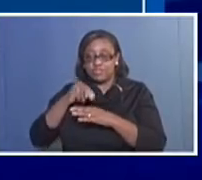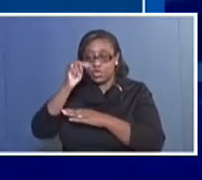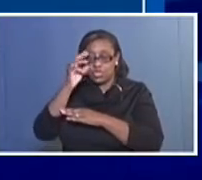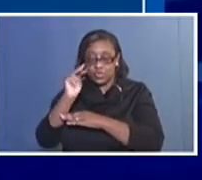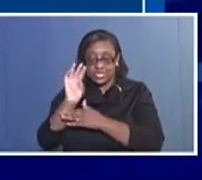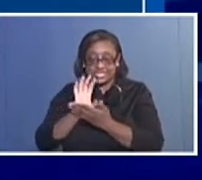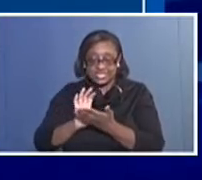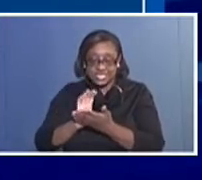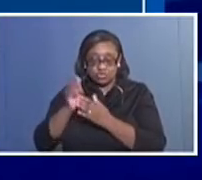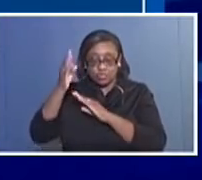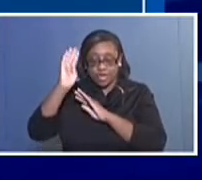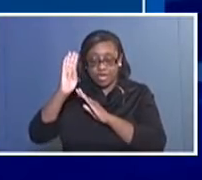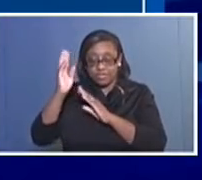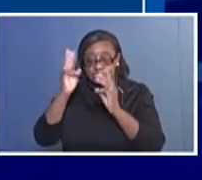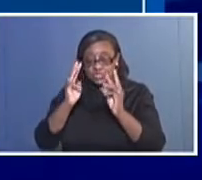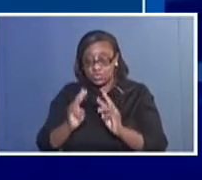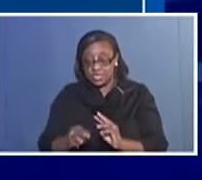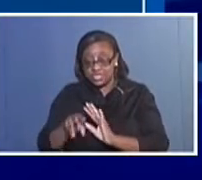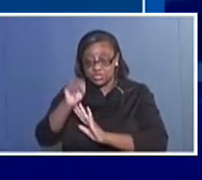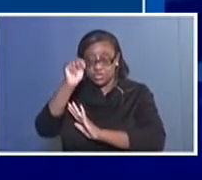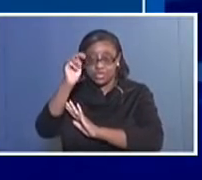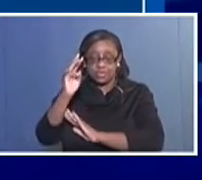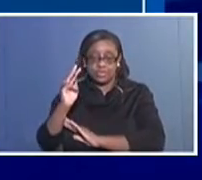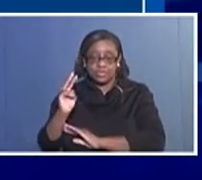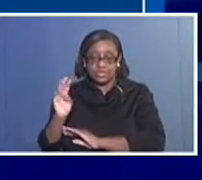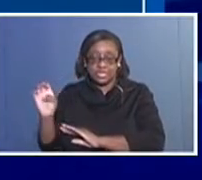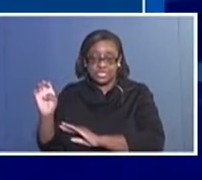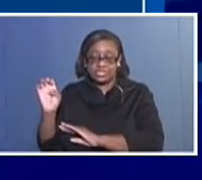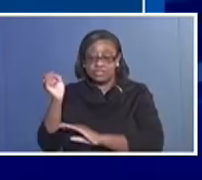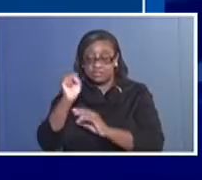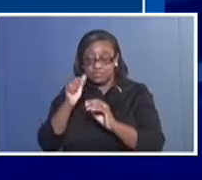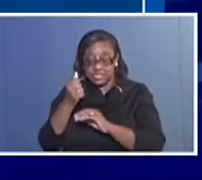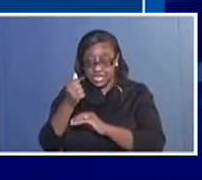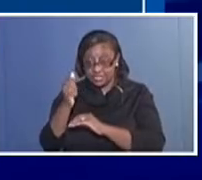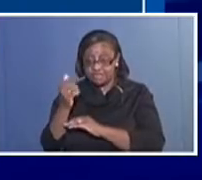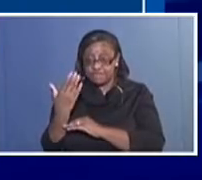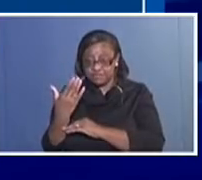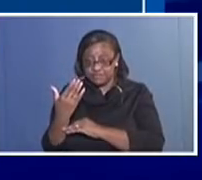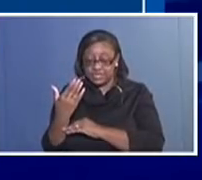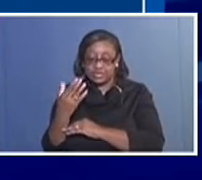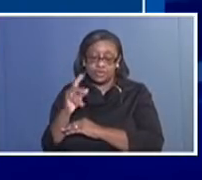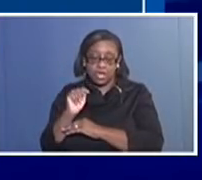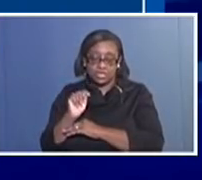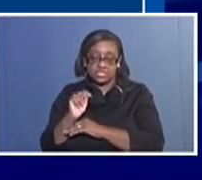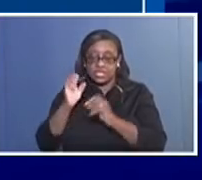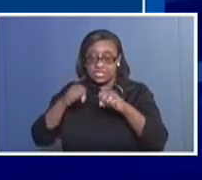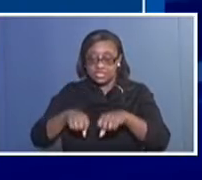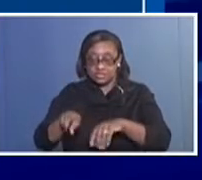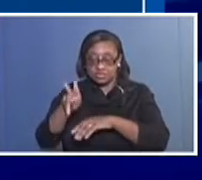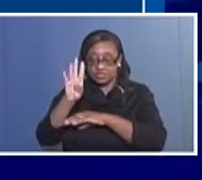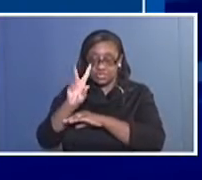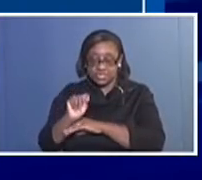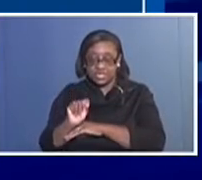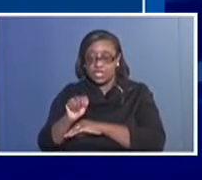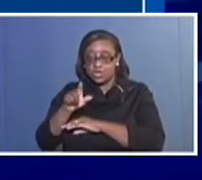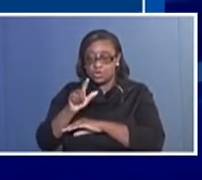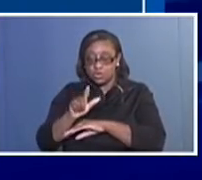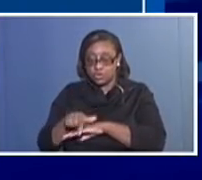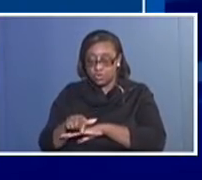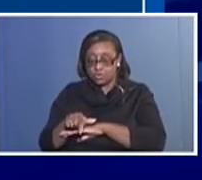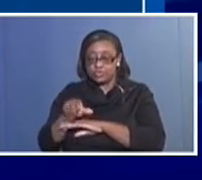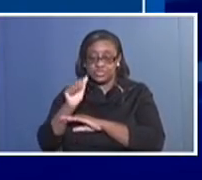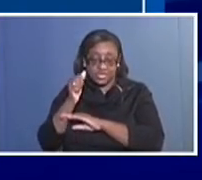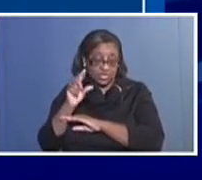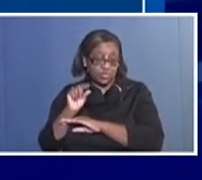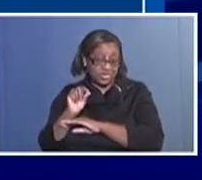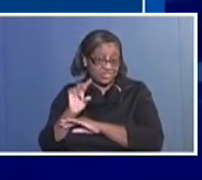and central Bahamas, the winds become northeast at 10 to 15, wave heights 2 to 4 feet. Low tide 10:27 in the morning, high tide